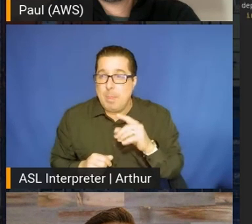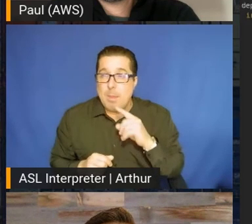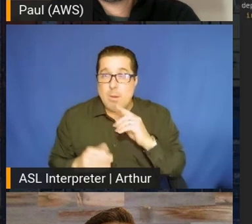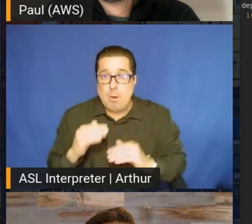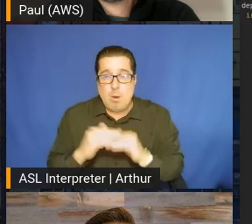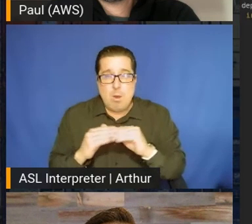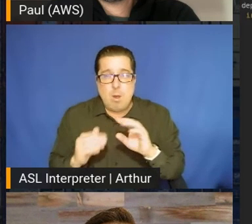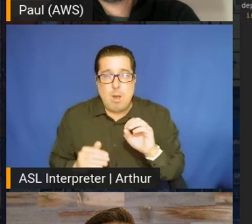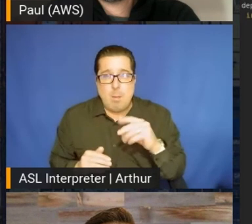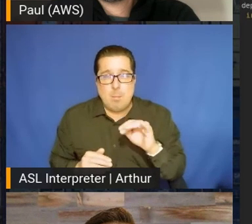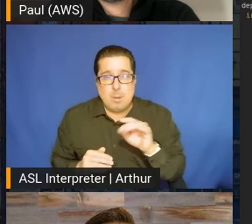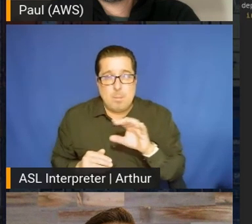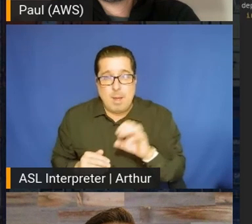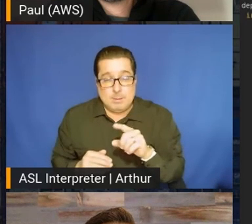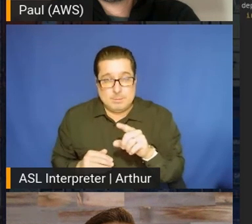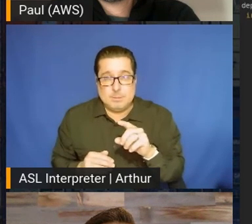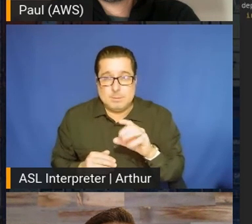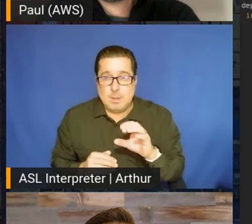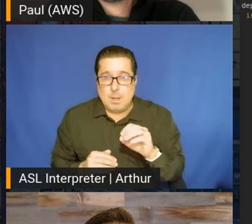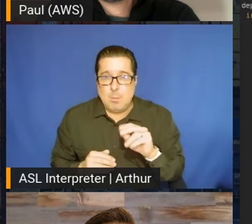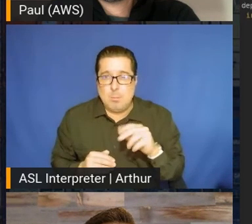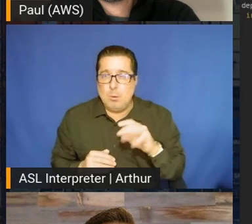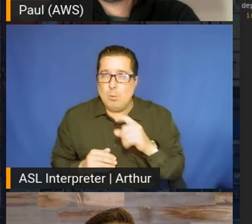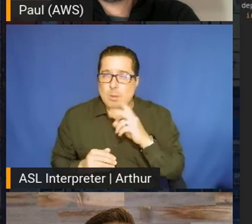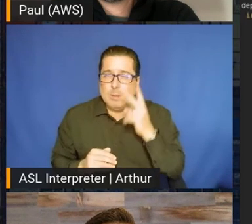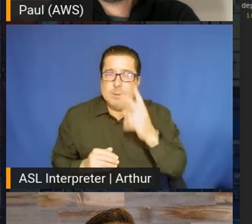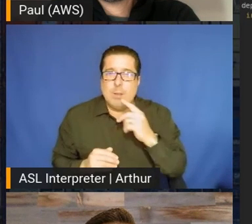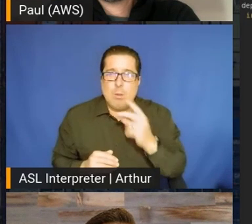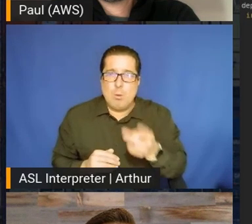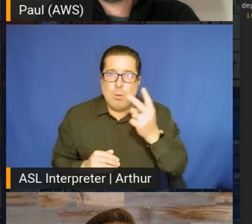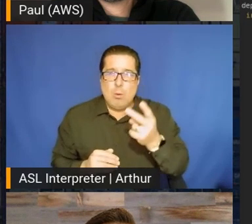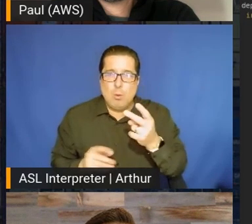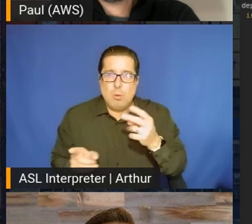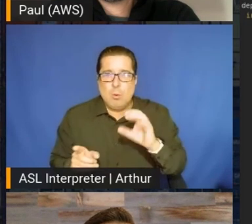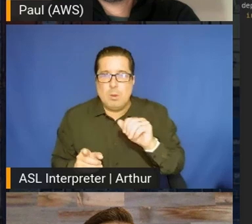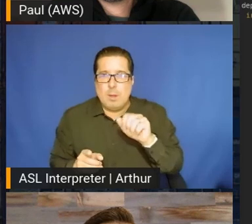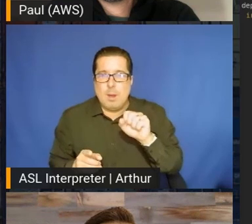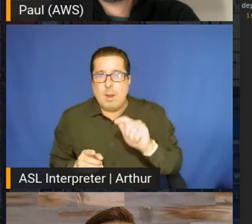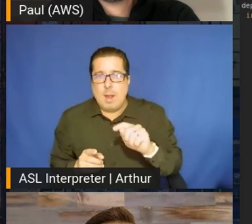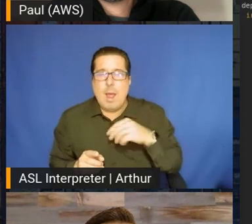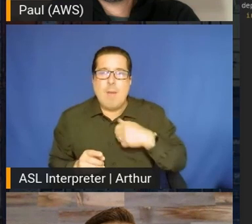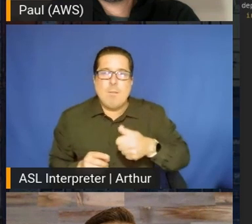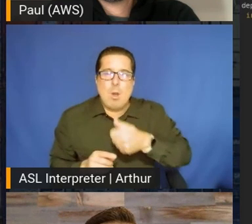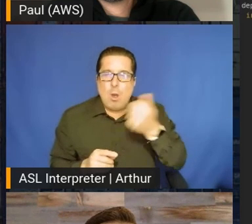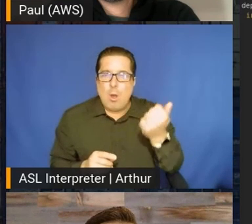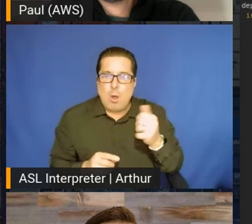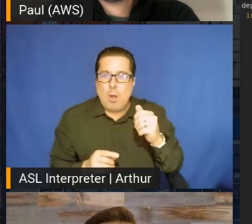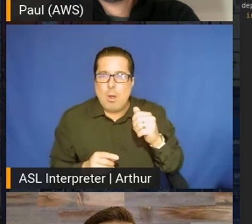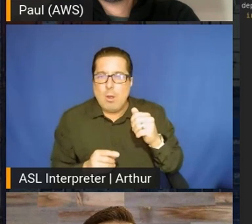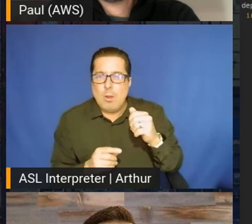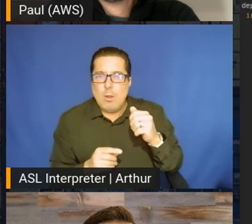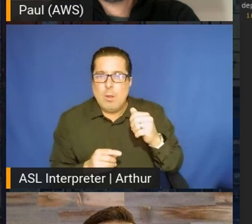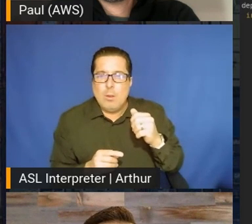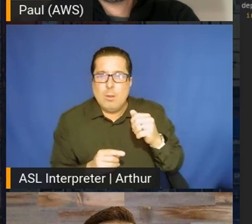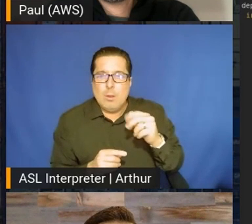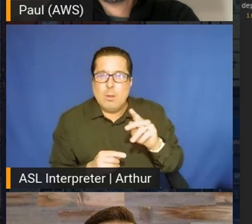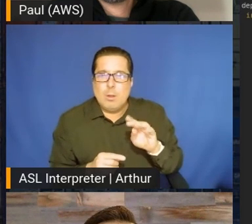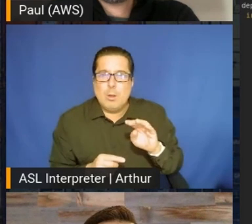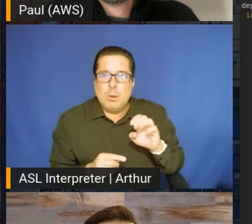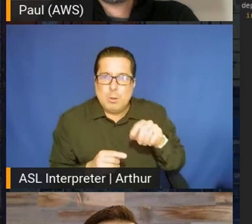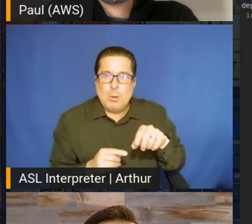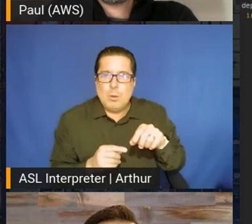to accommodate these 2 parts, and then there will be other Kube system parts like Kube proxy